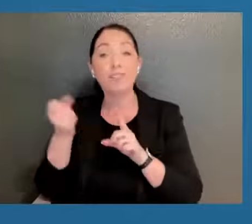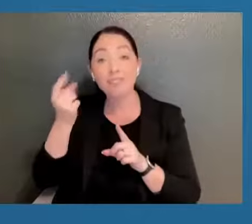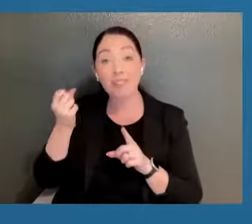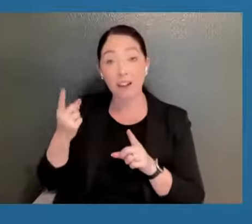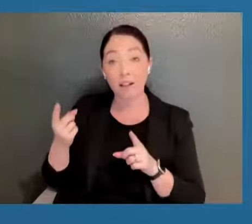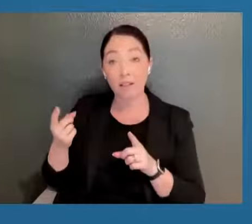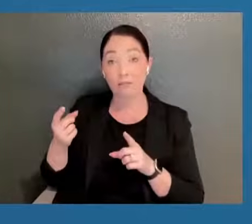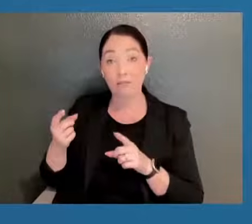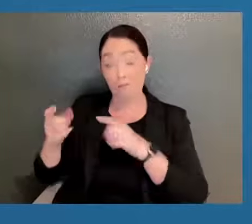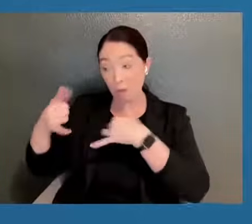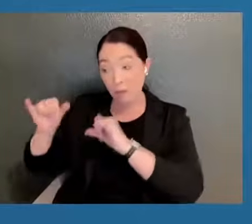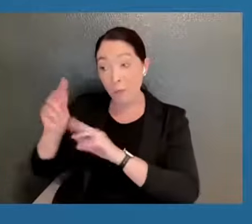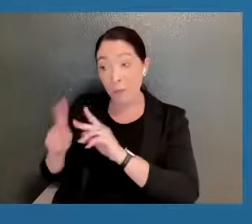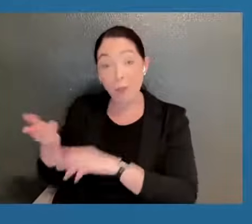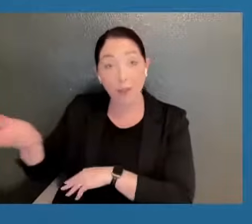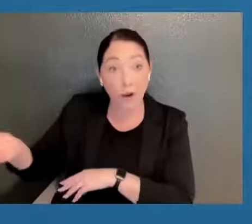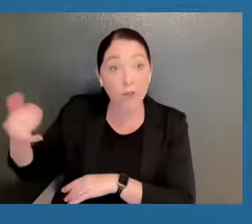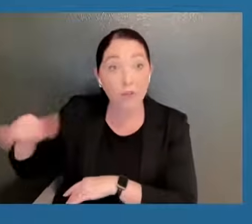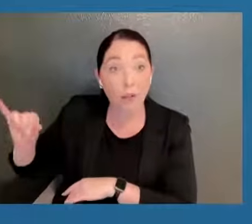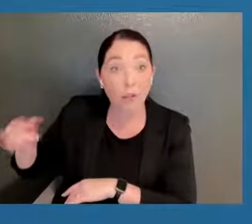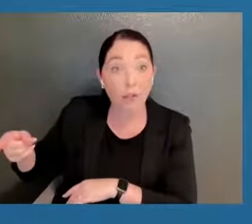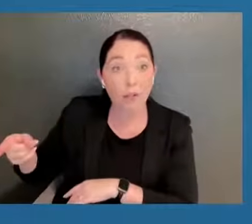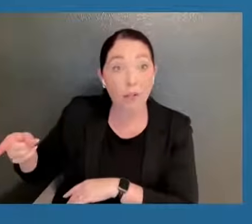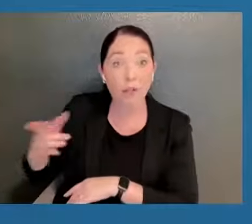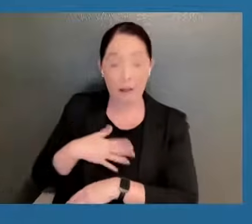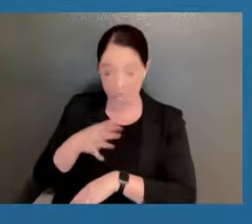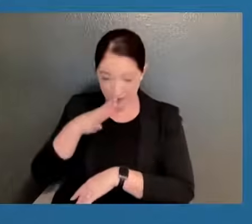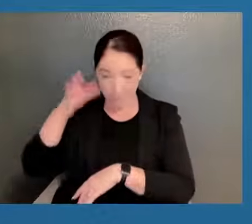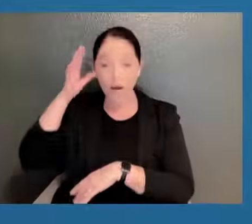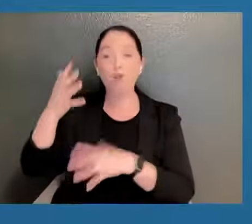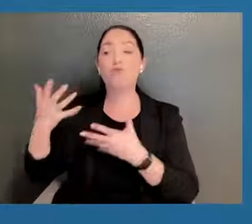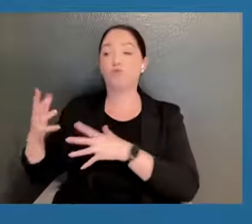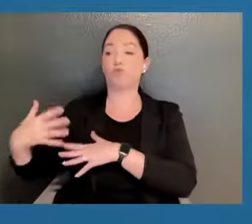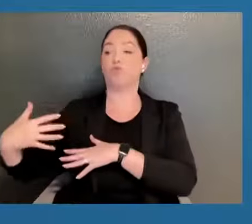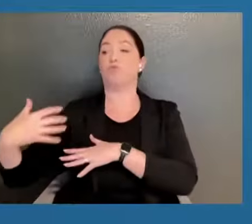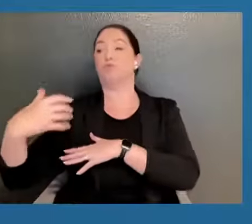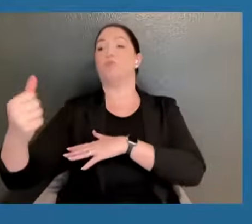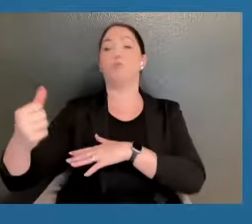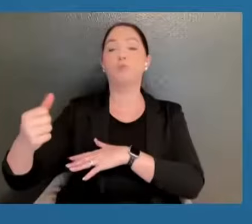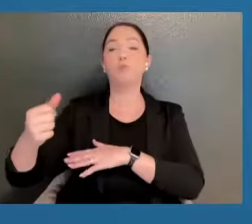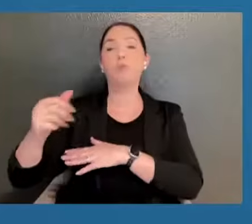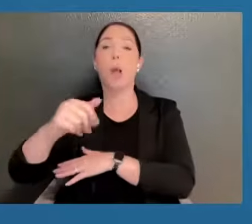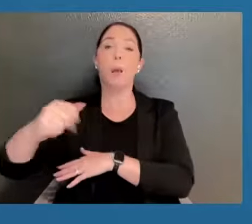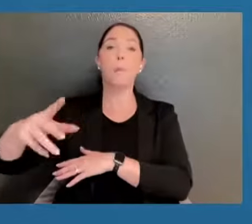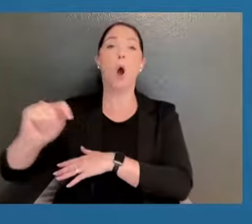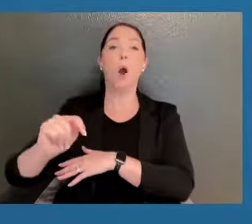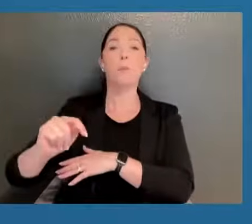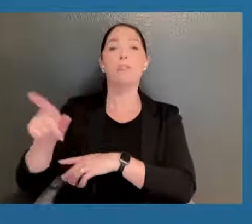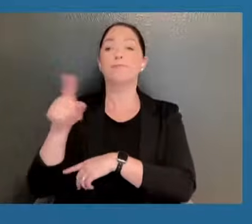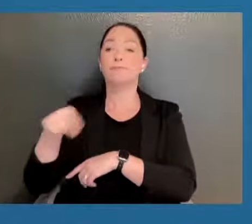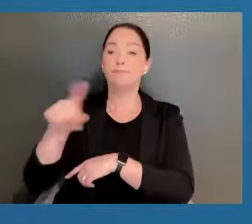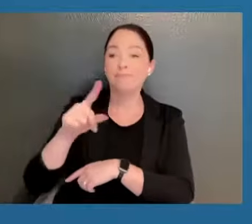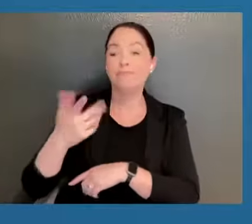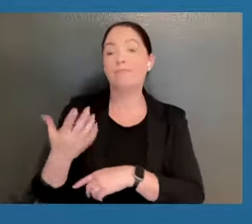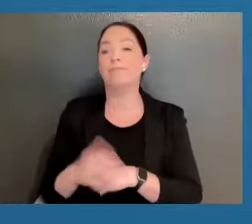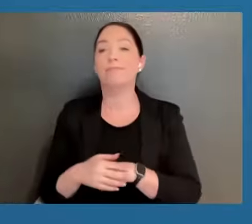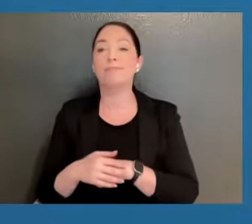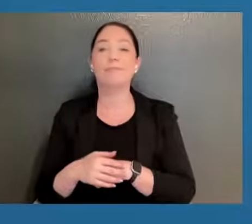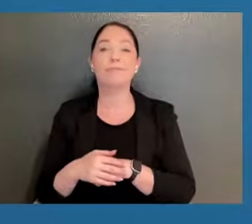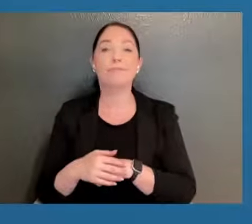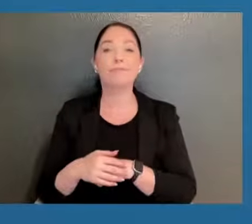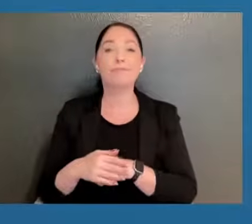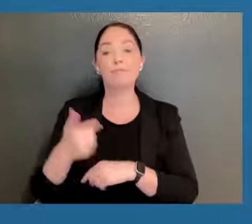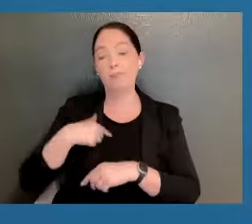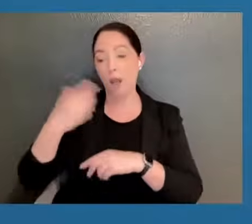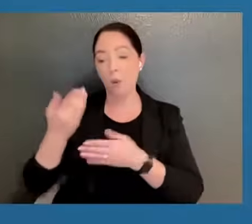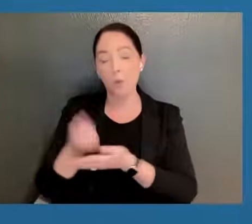got out. They got that little apartment in Woodlawn where I was born. They got that little Cape Cod where 6